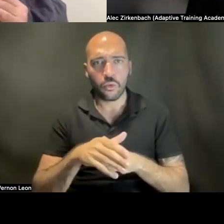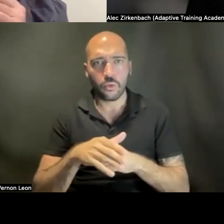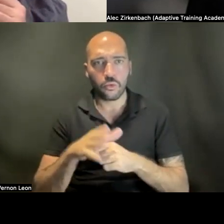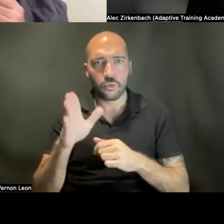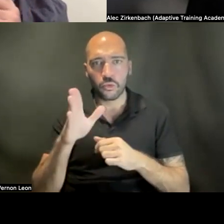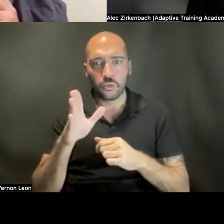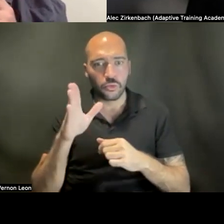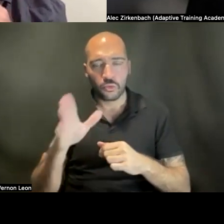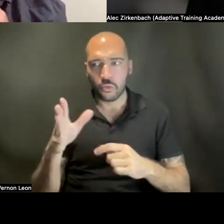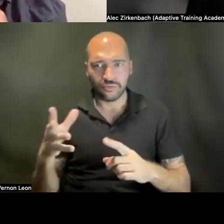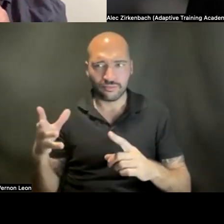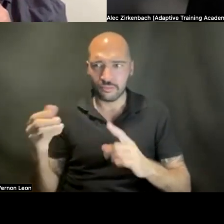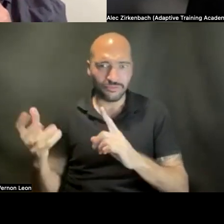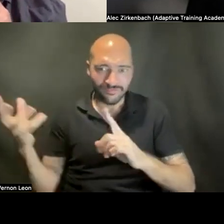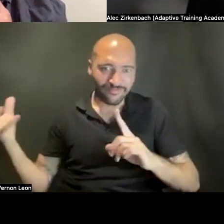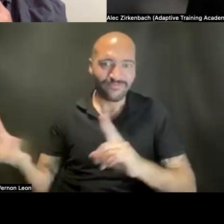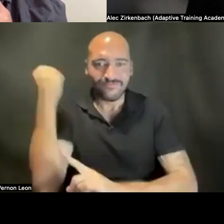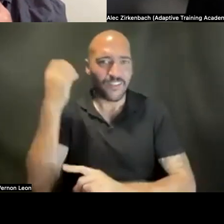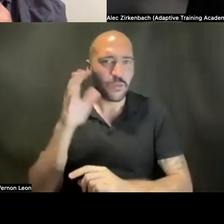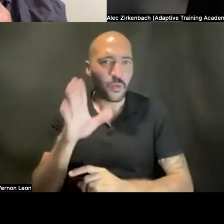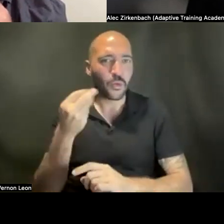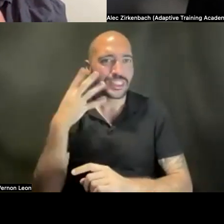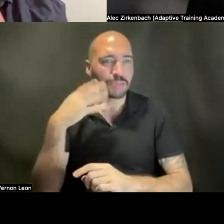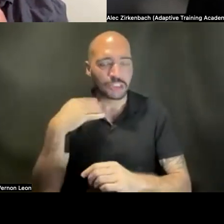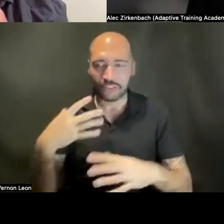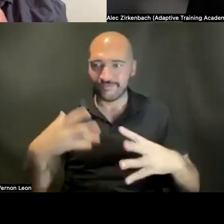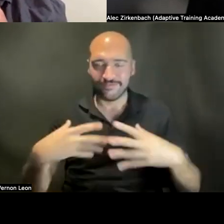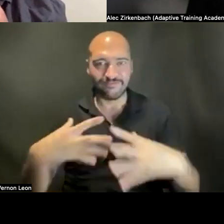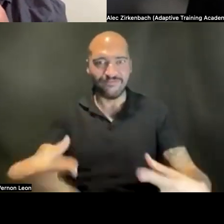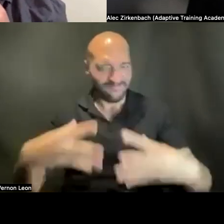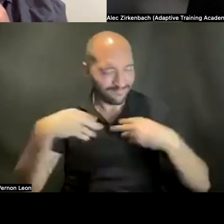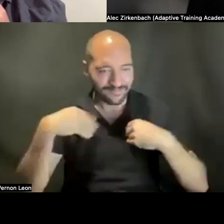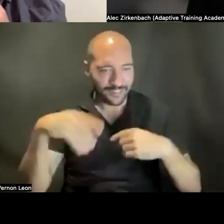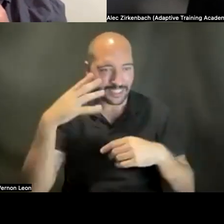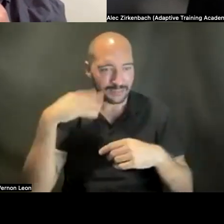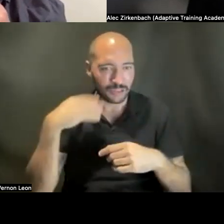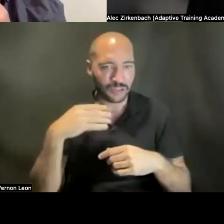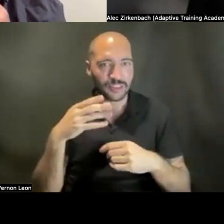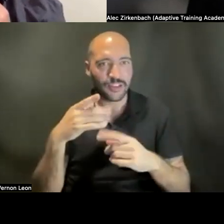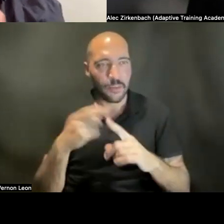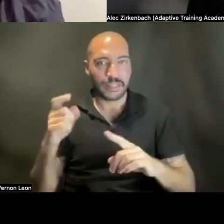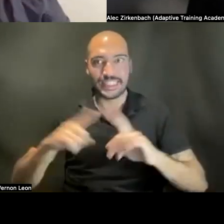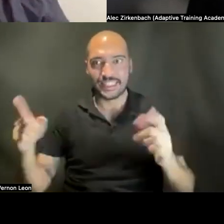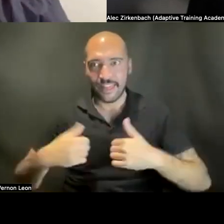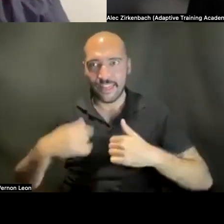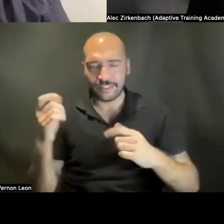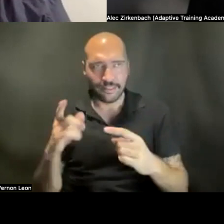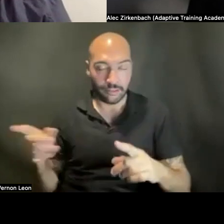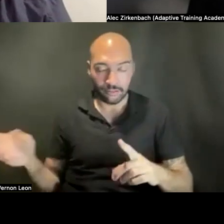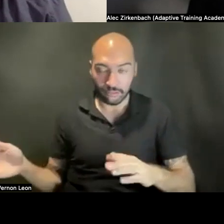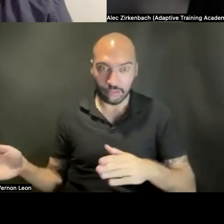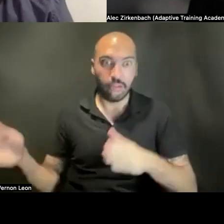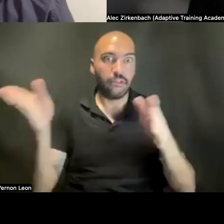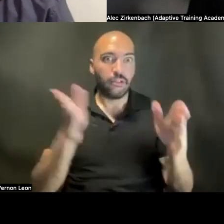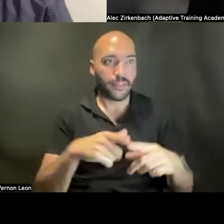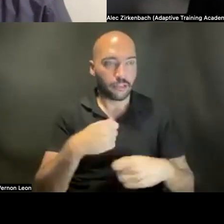reclamation of your own experience, having come from this vastly different way of life. And then creating something for